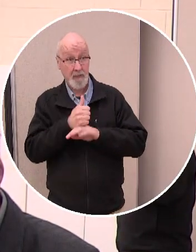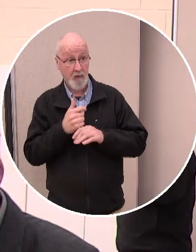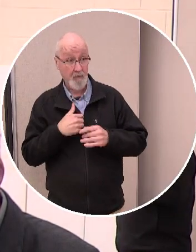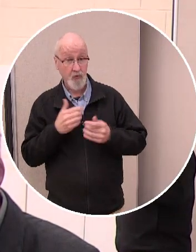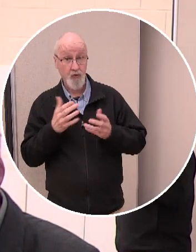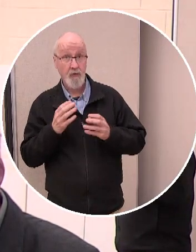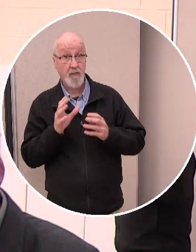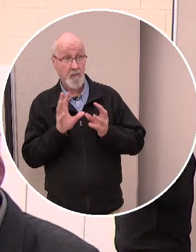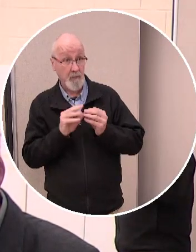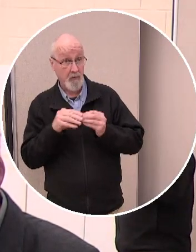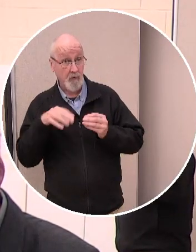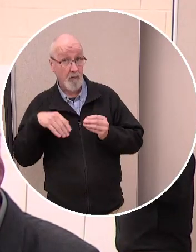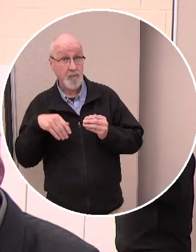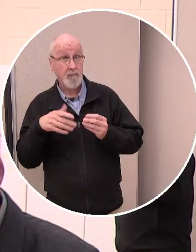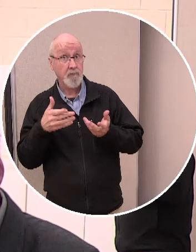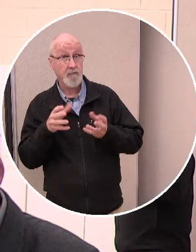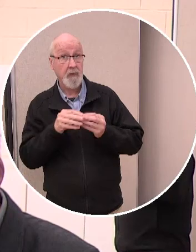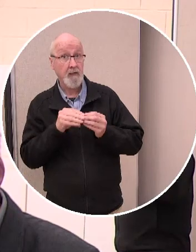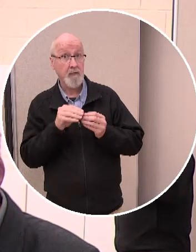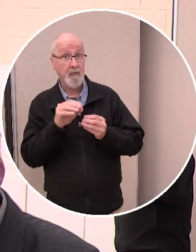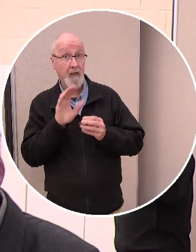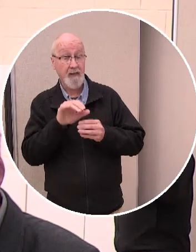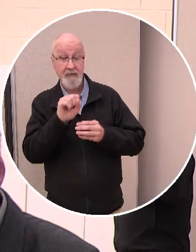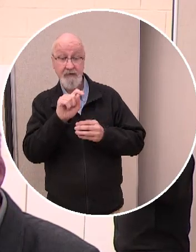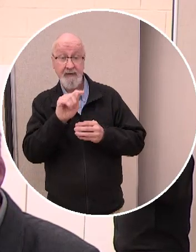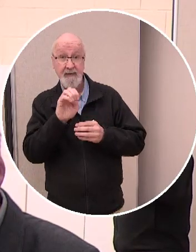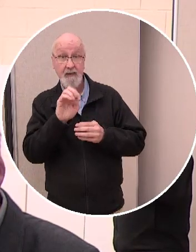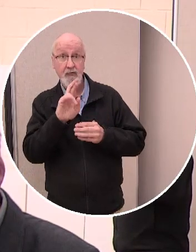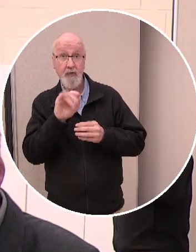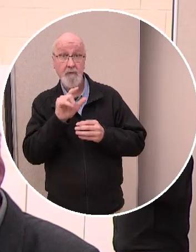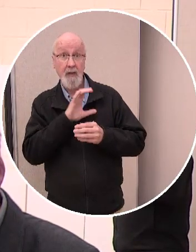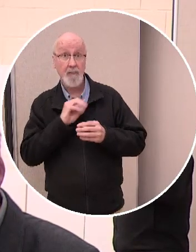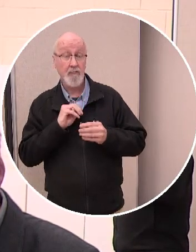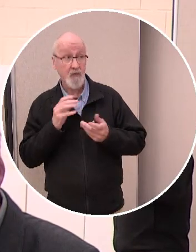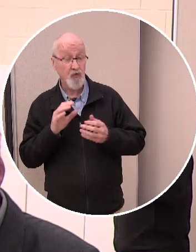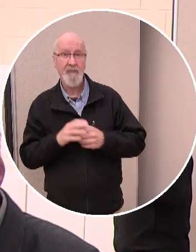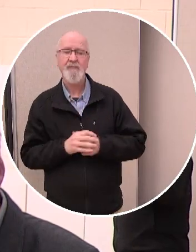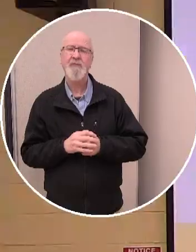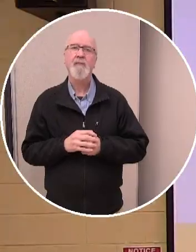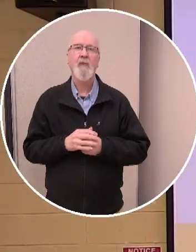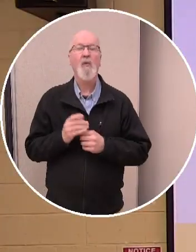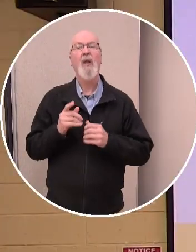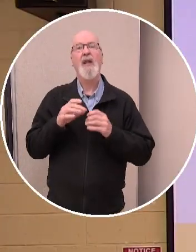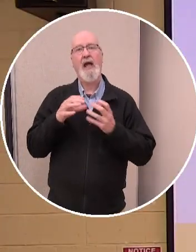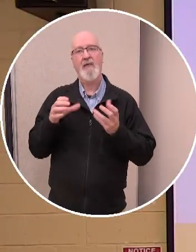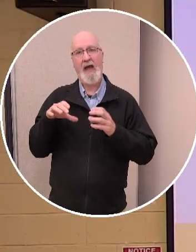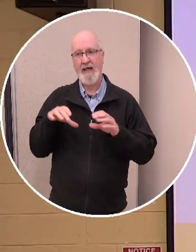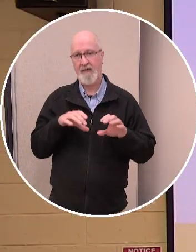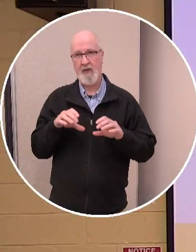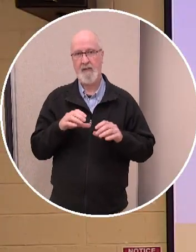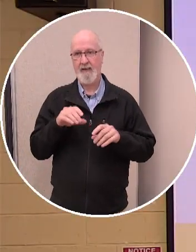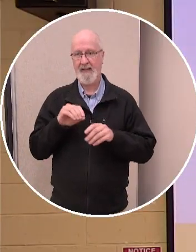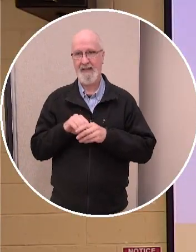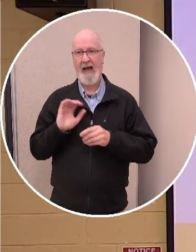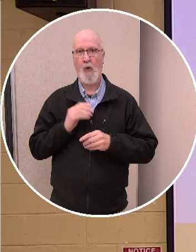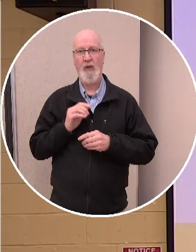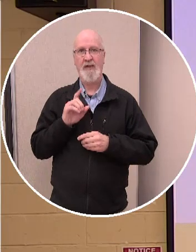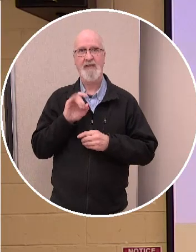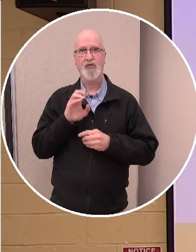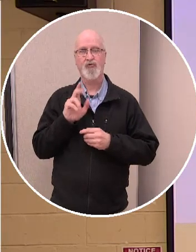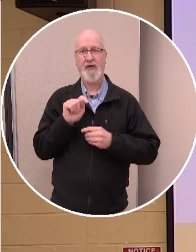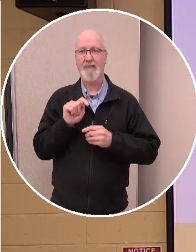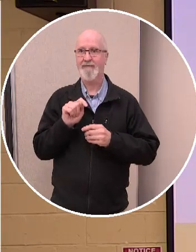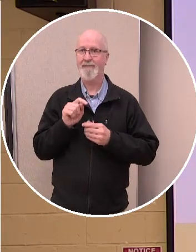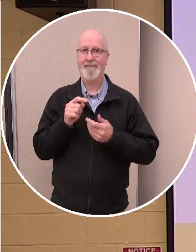committee is met yet, and who's on it, I guess. Okay, obviously there's a lot of activity that takes place in the district on an ongoing